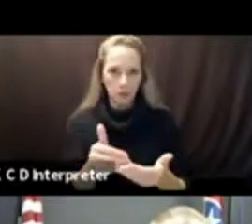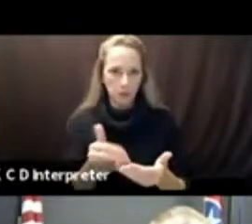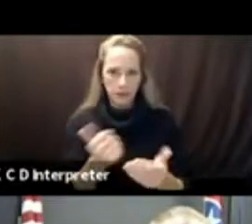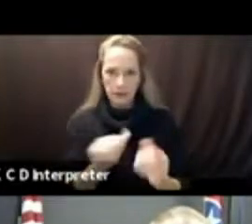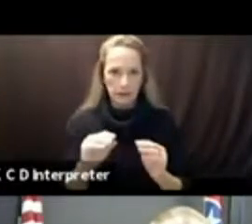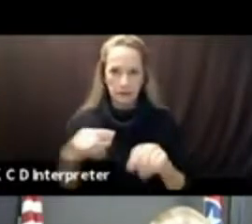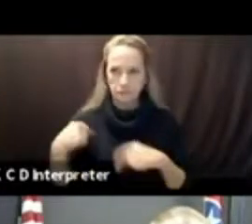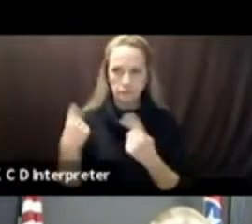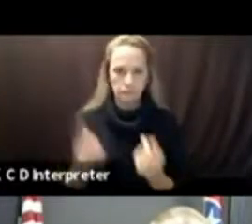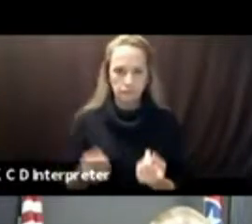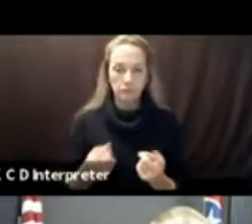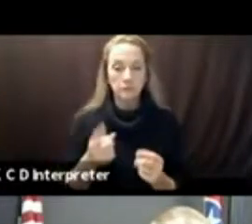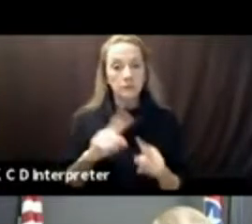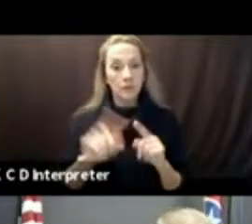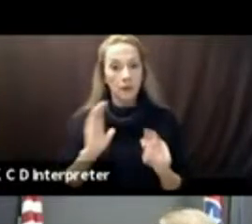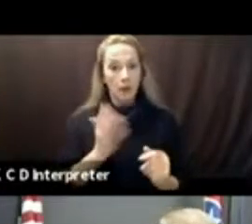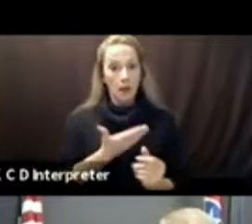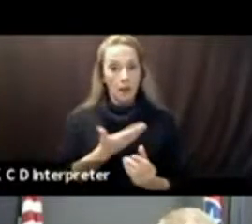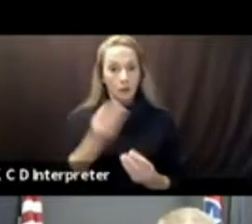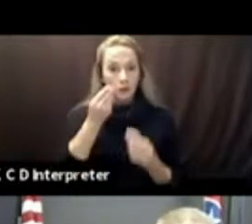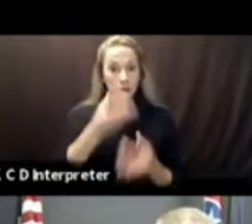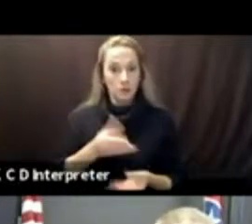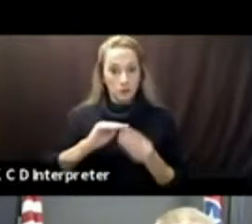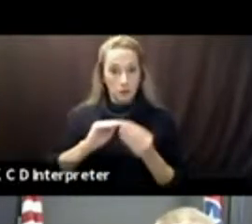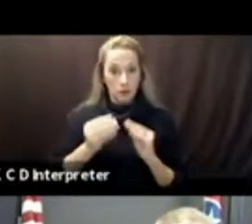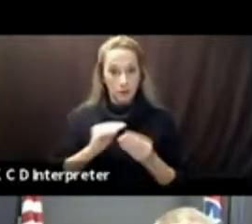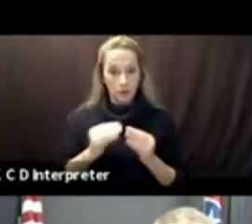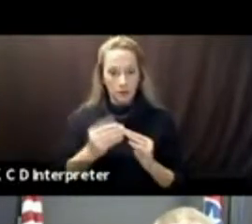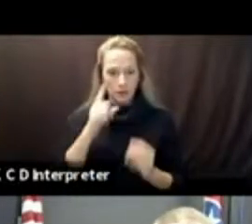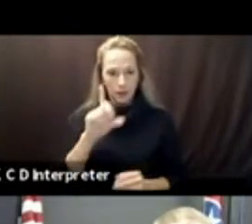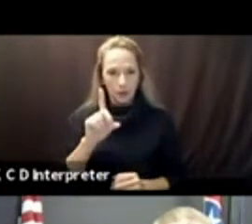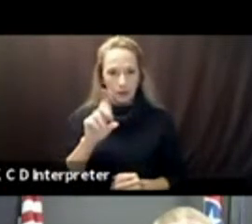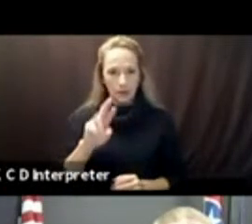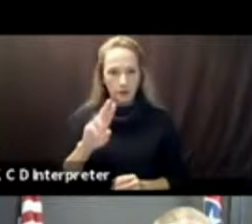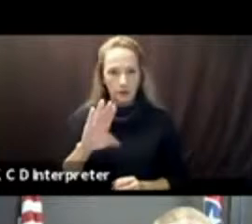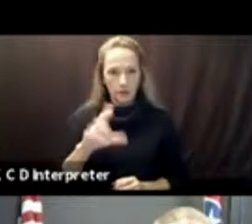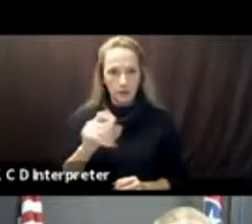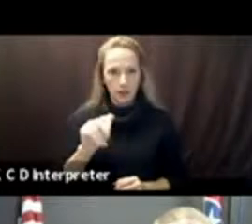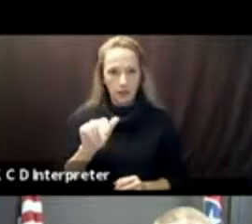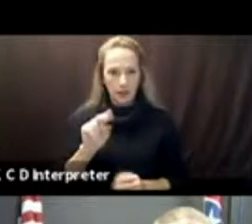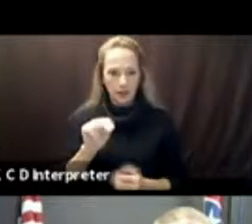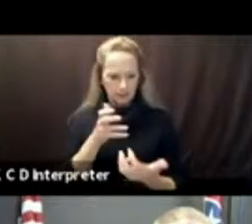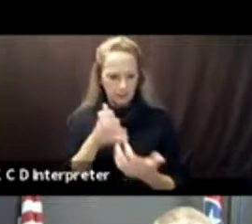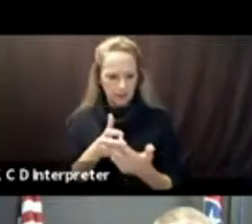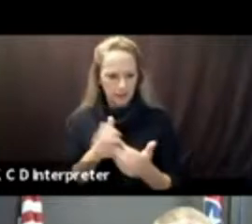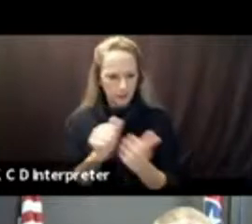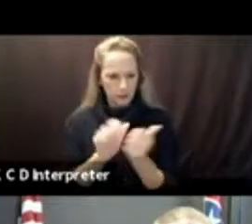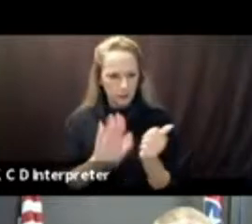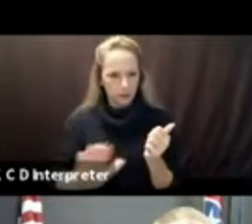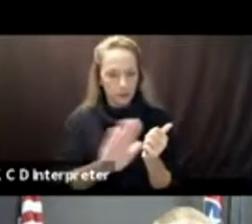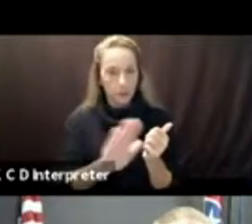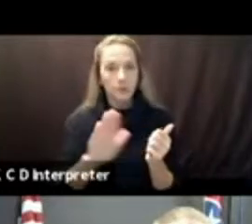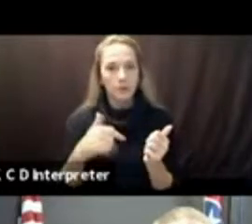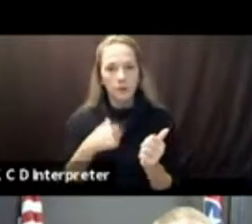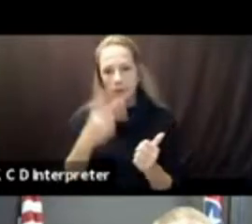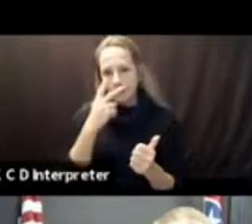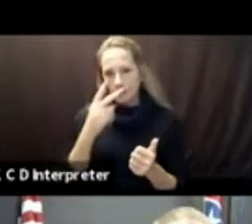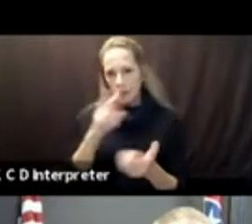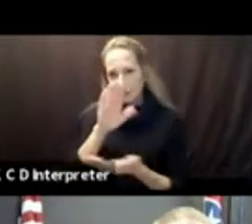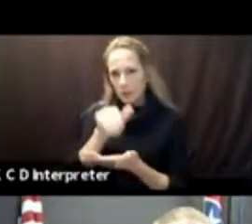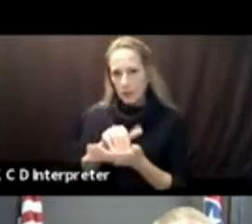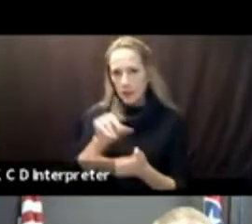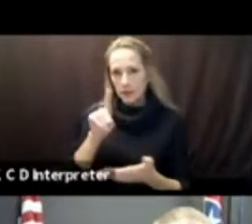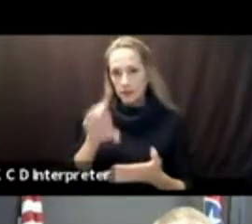for at least in our data, and I think Dr. Buchanan, this fits with the community, we saw about mid-December a